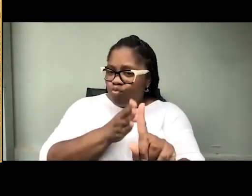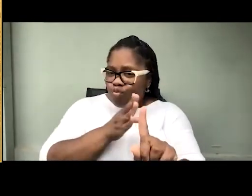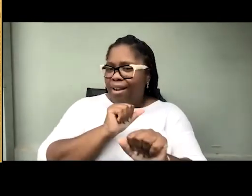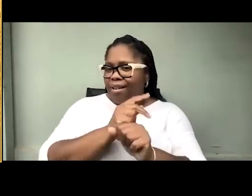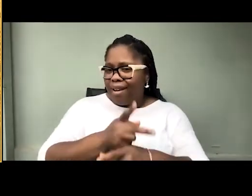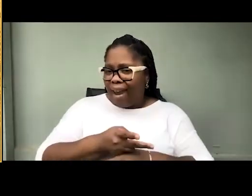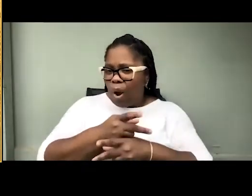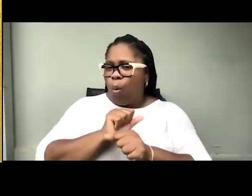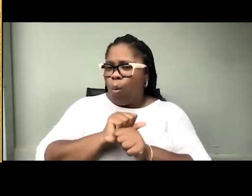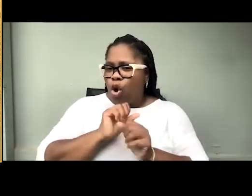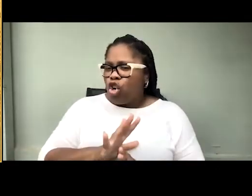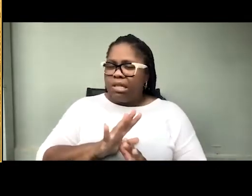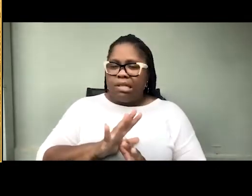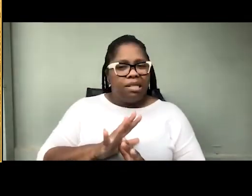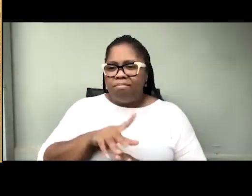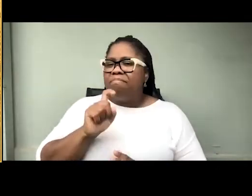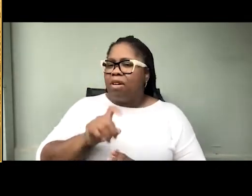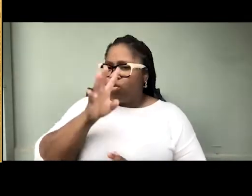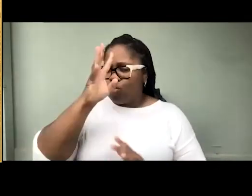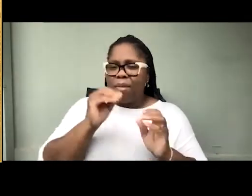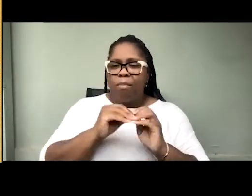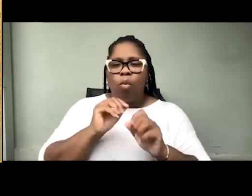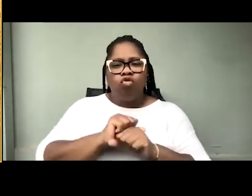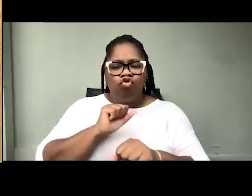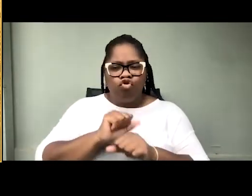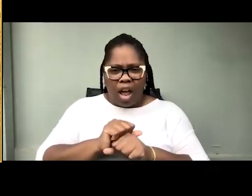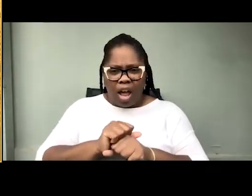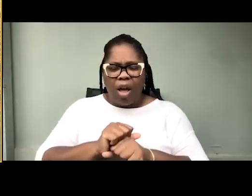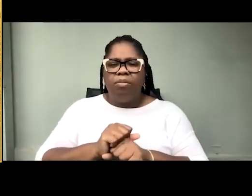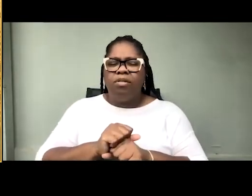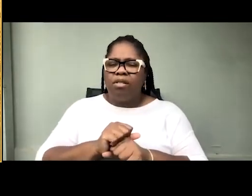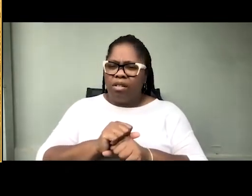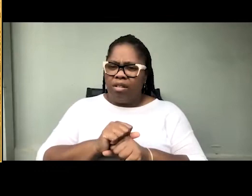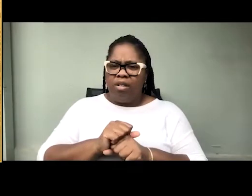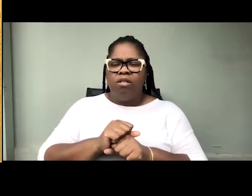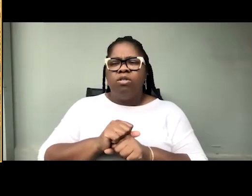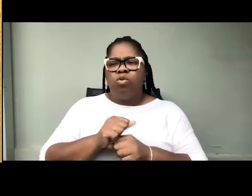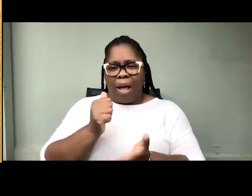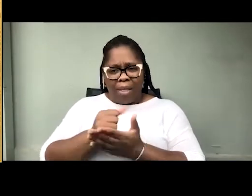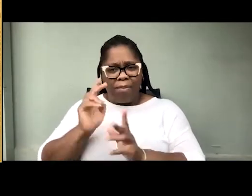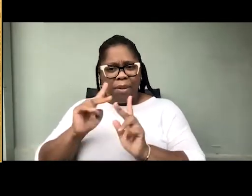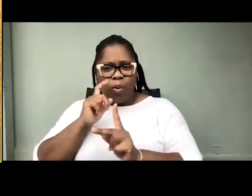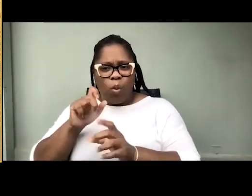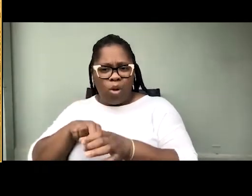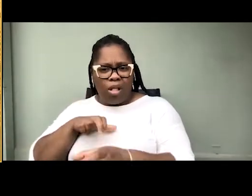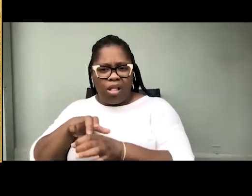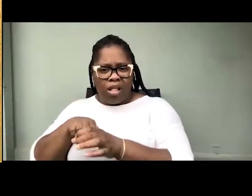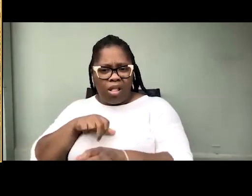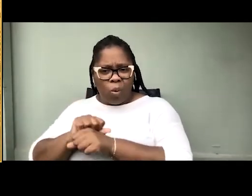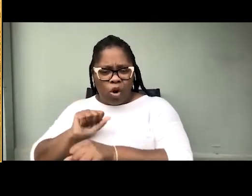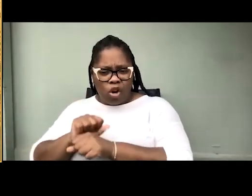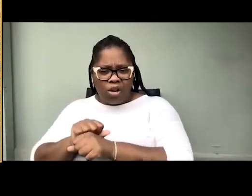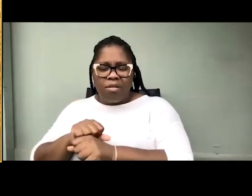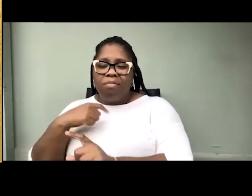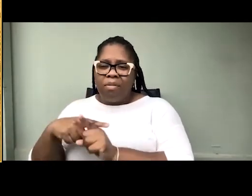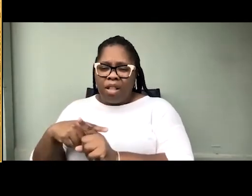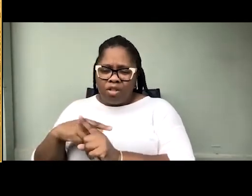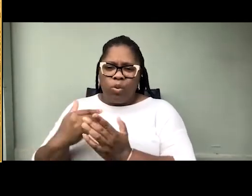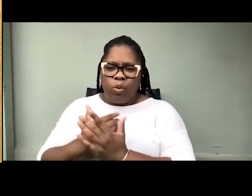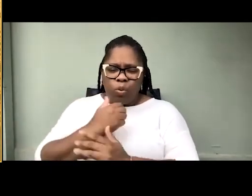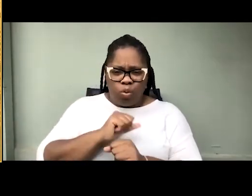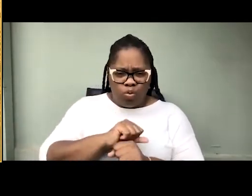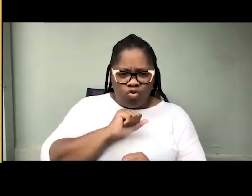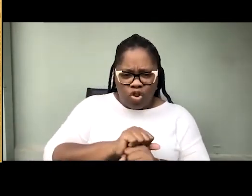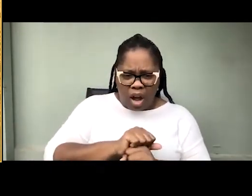but we need to create more jobs to make up for the folks who will leave the workforce, as well as the new jobs and positions we'll need to really